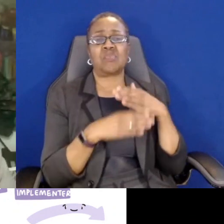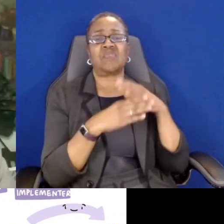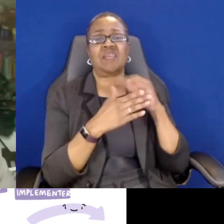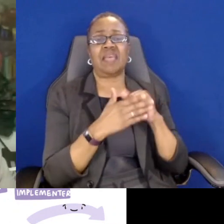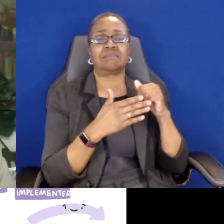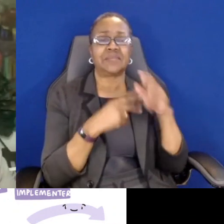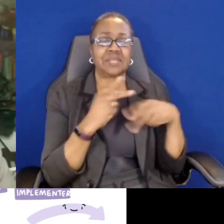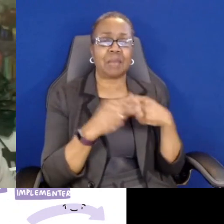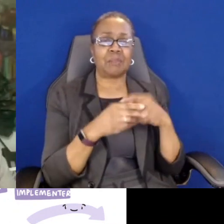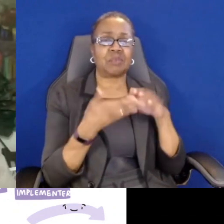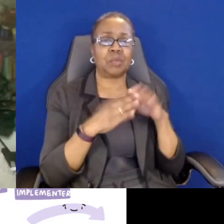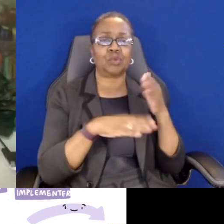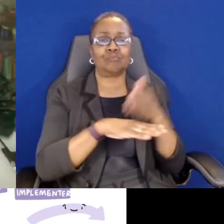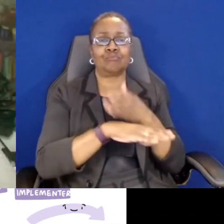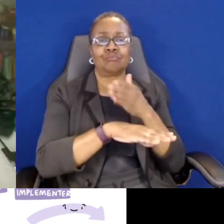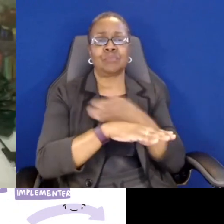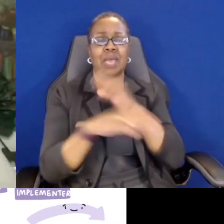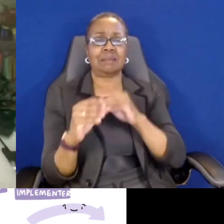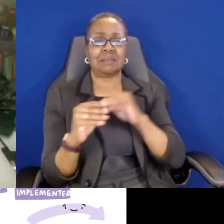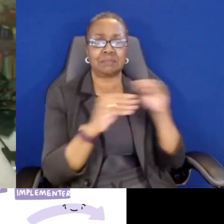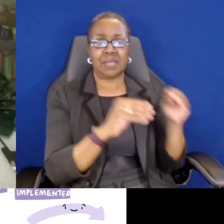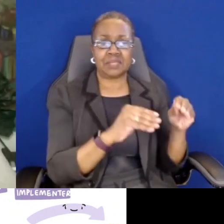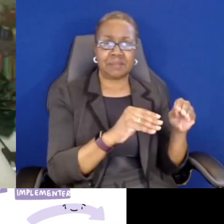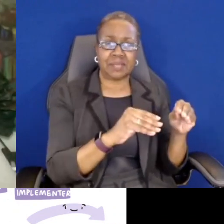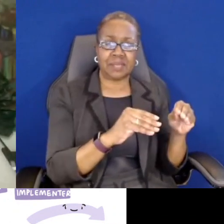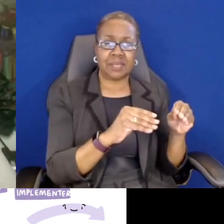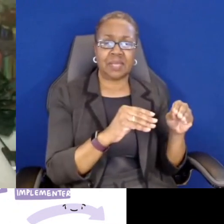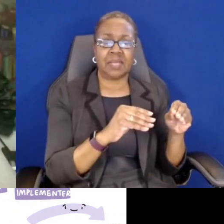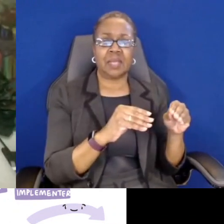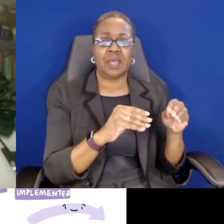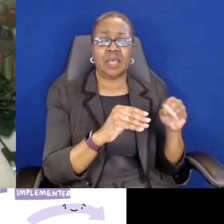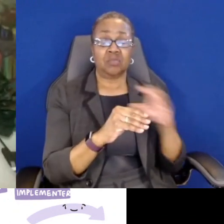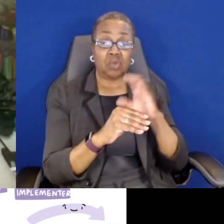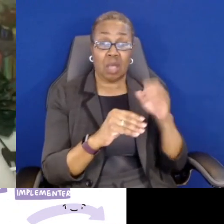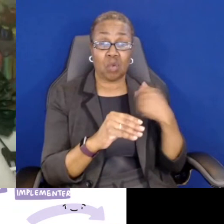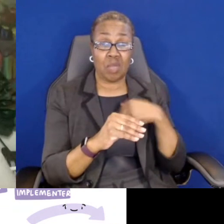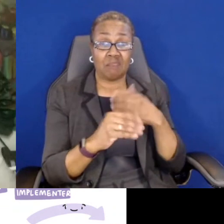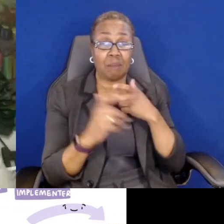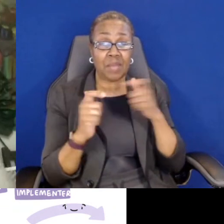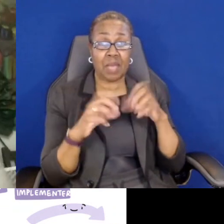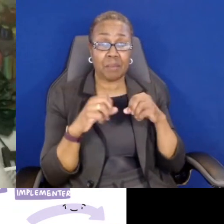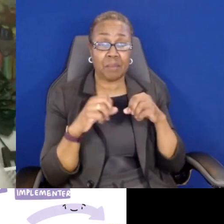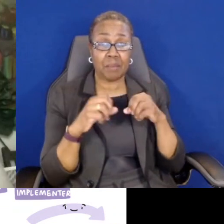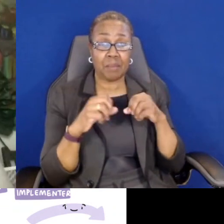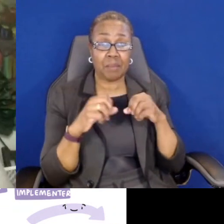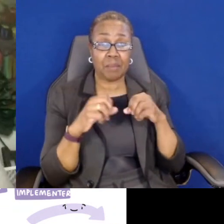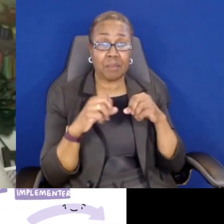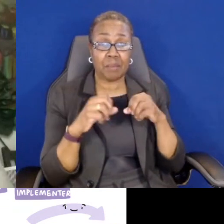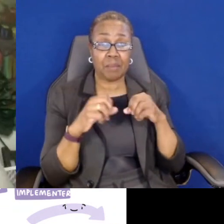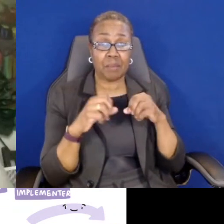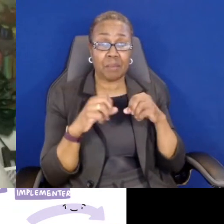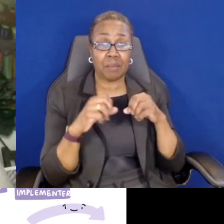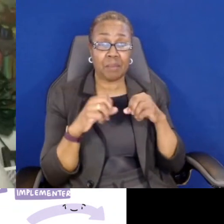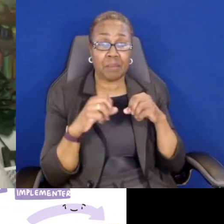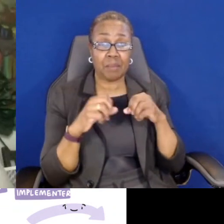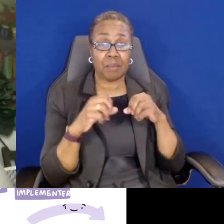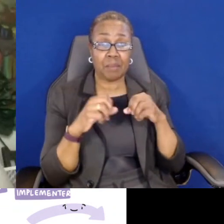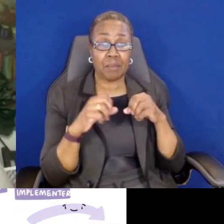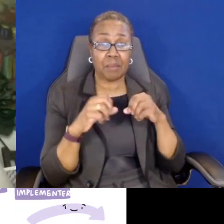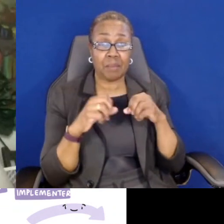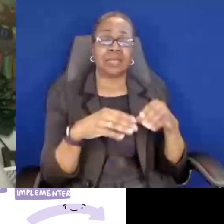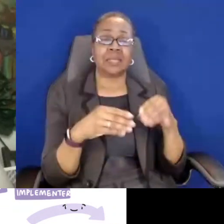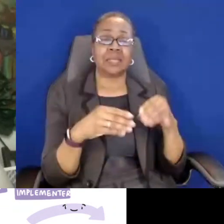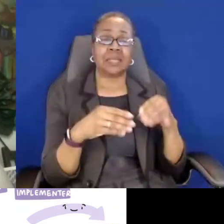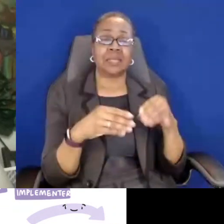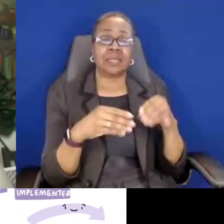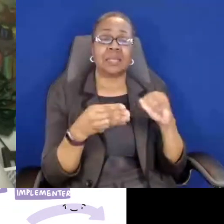from development. I think in the city of Chicago, we again have a big opportunity with our vacant land inventory as a